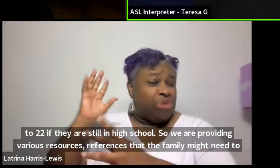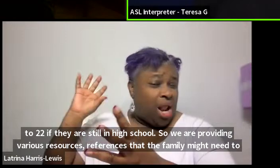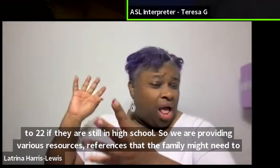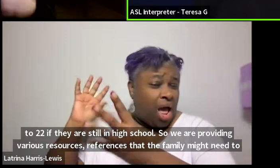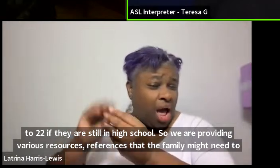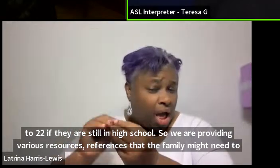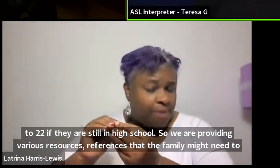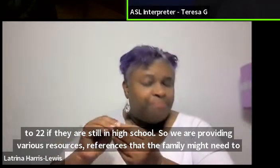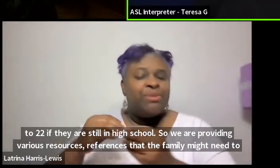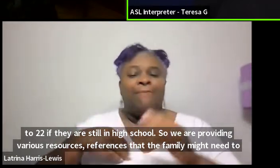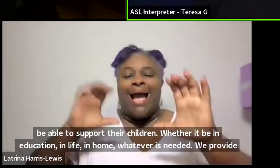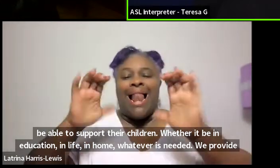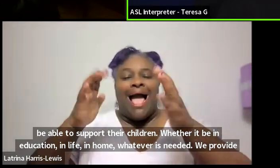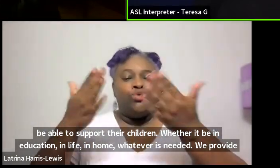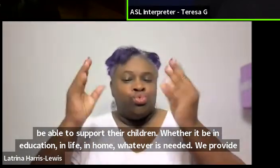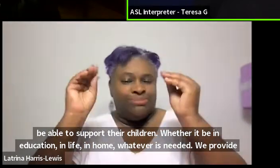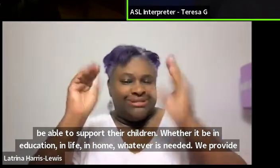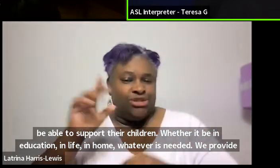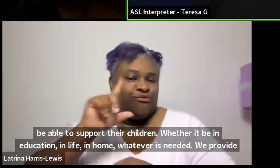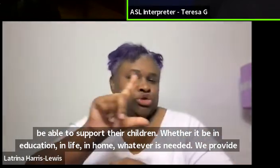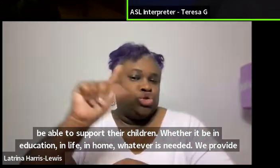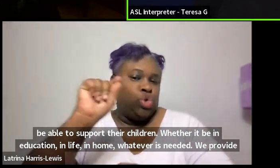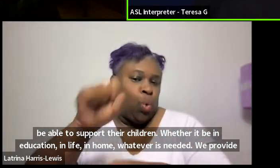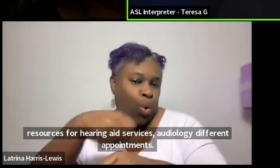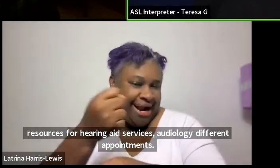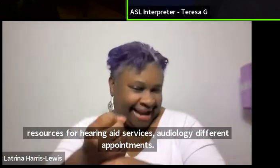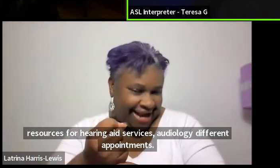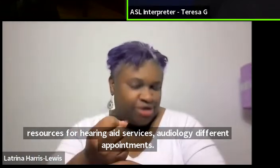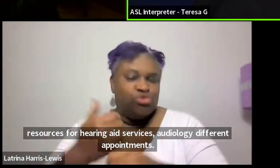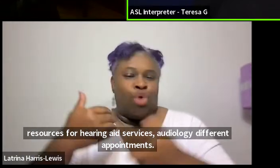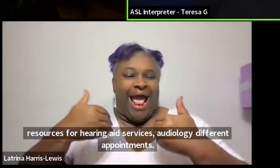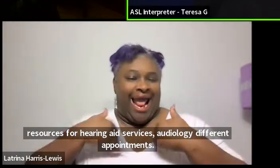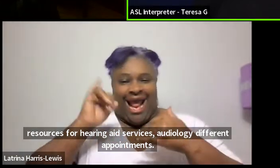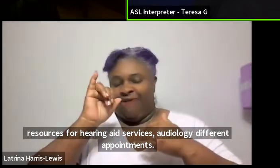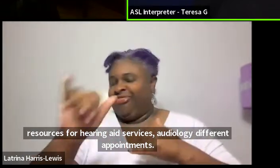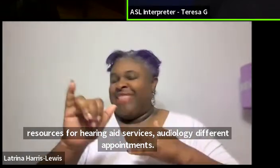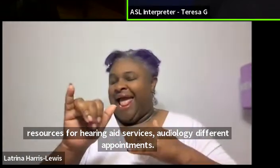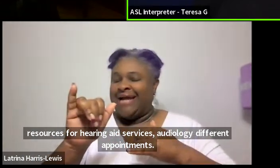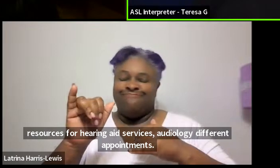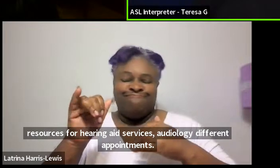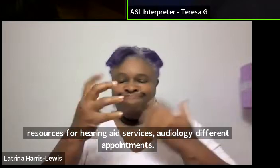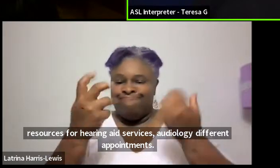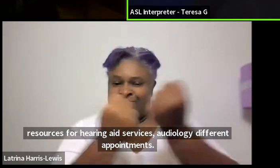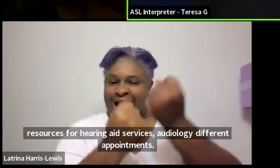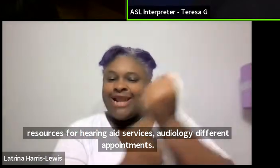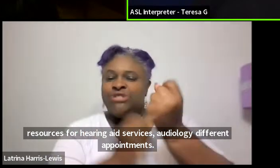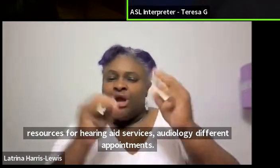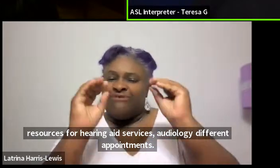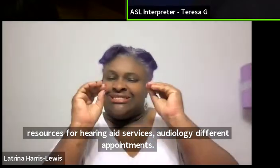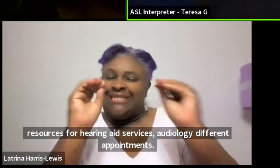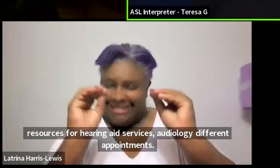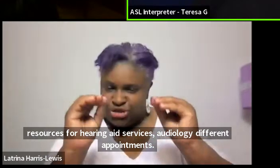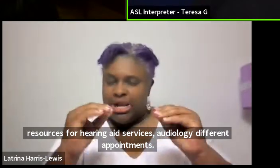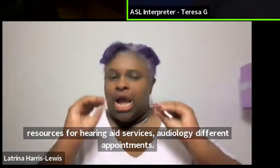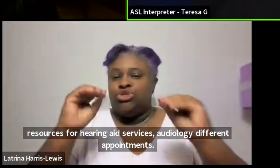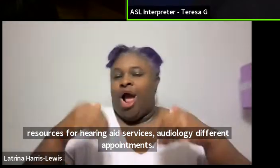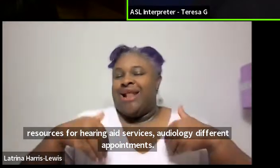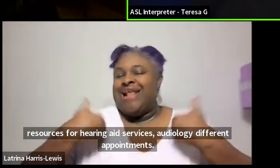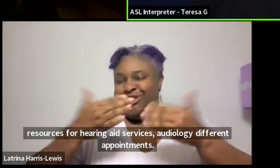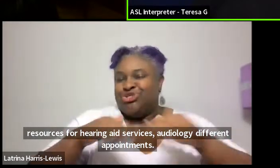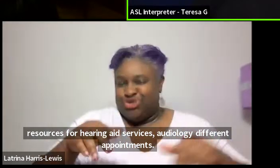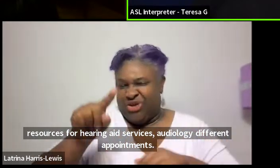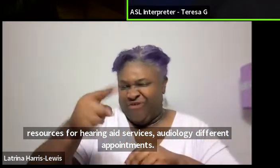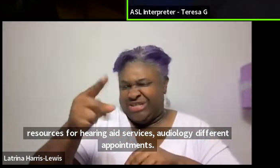That's very exciting for me. My history is that I'm a classroom teacher and I have been for 20 years.